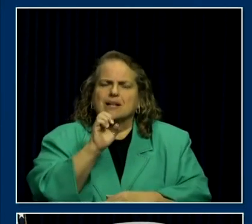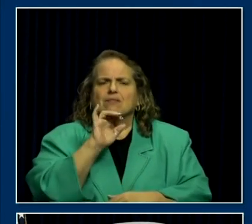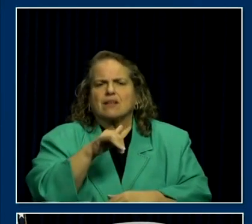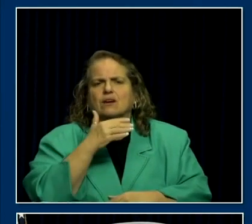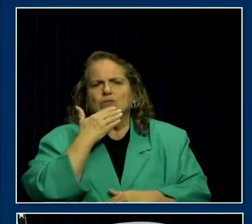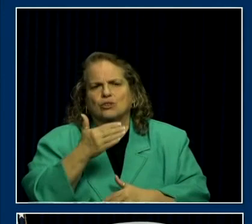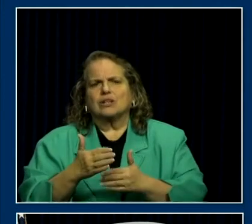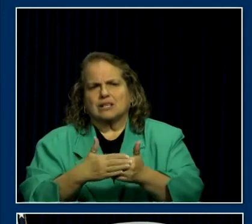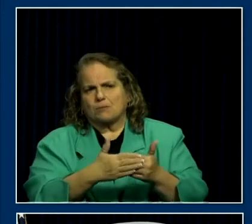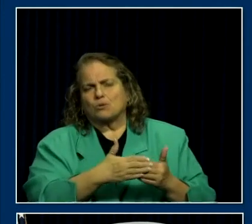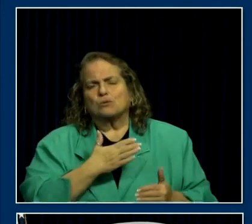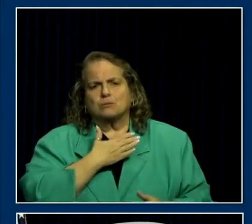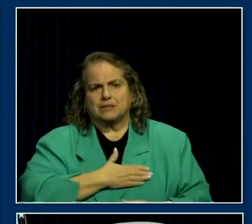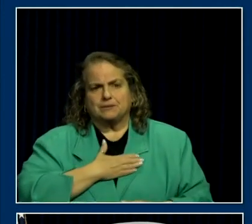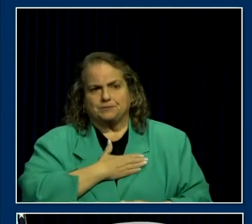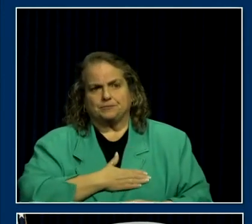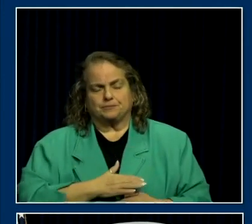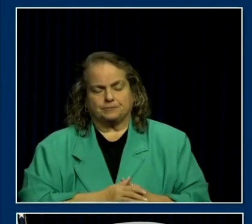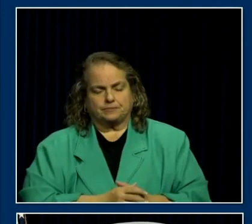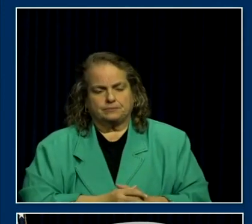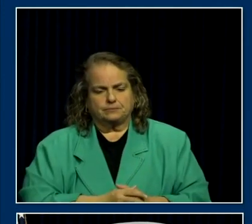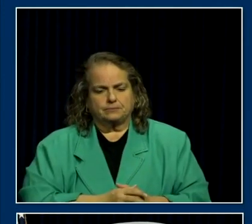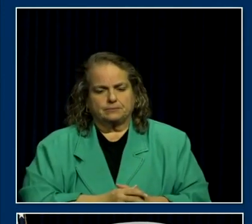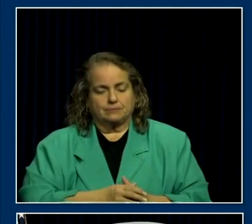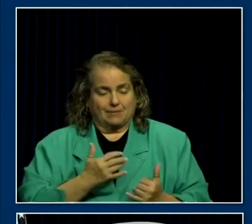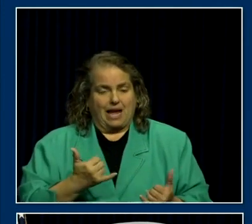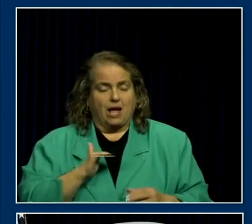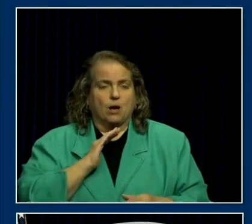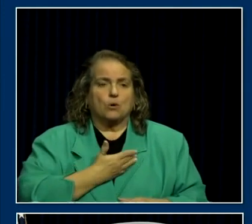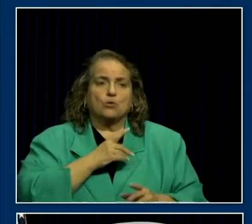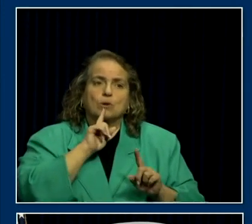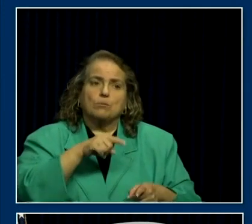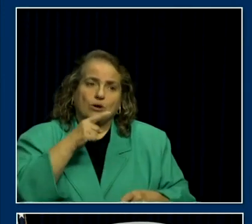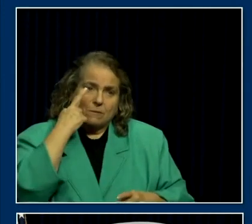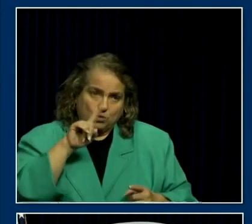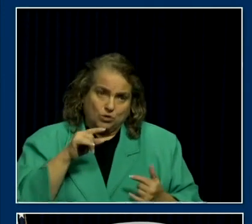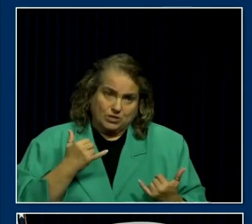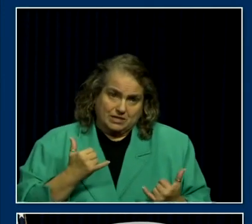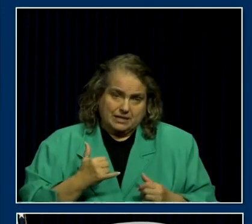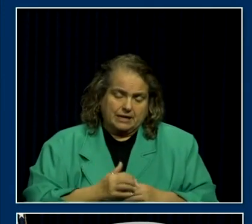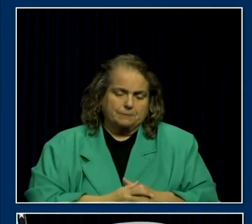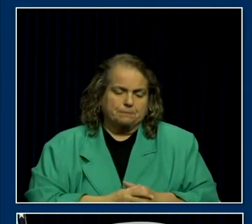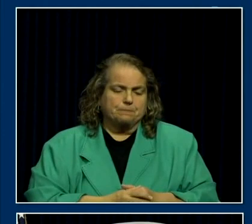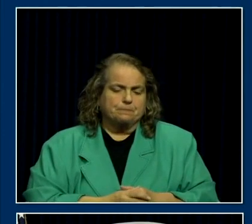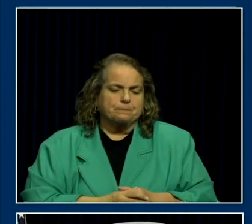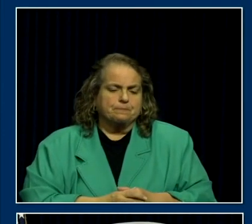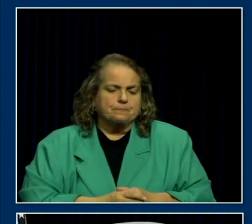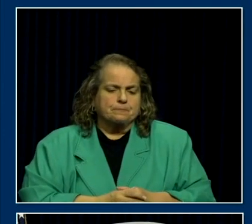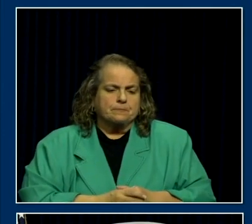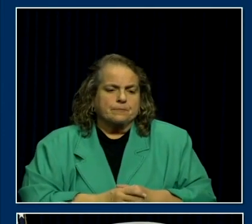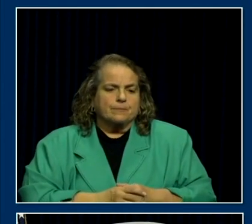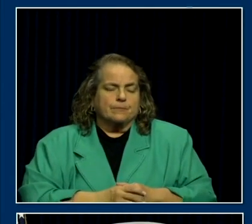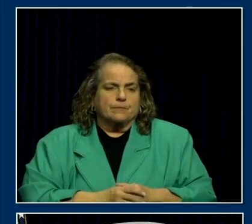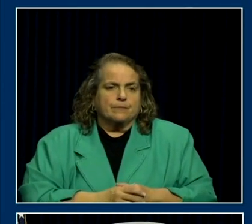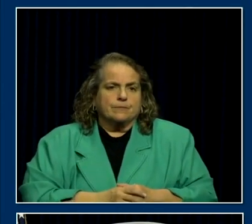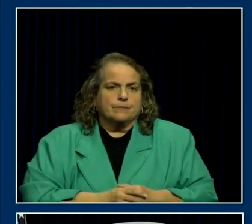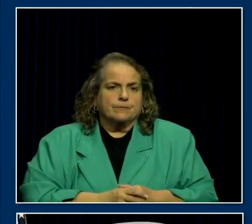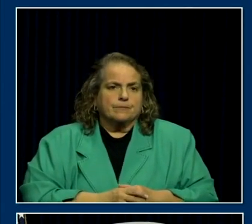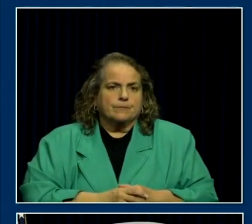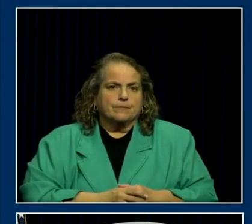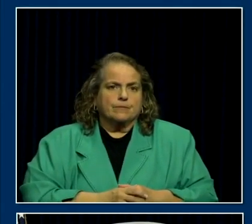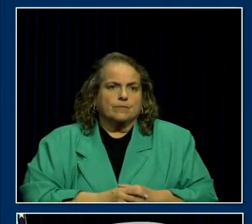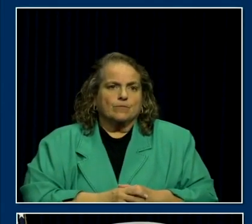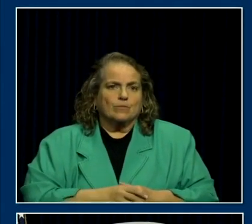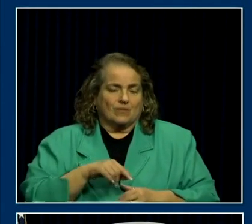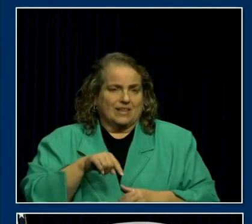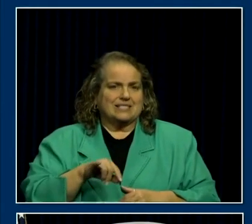neighbor. Gonna move into our report for today. And this will be